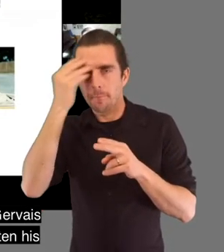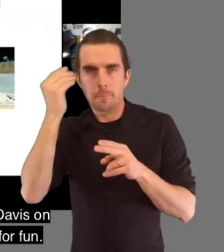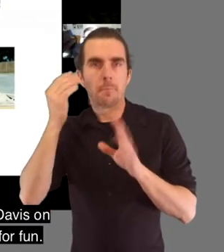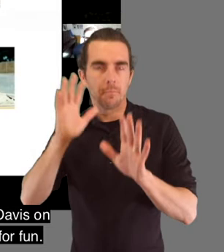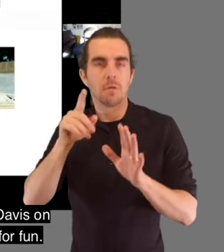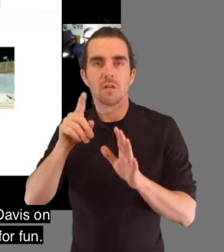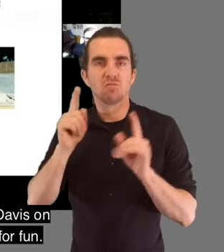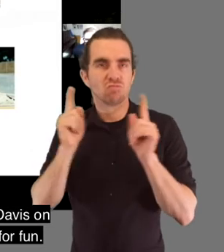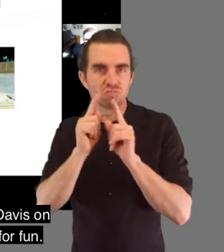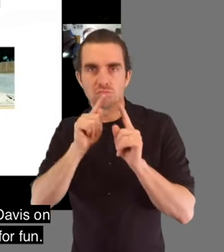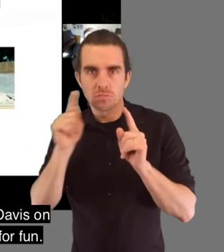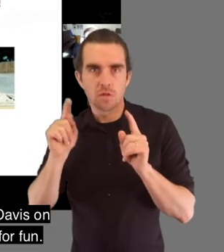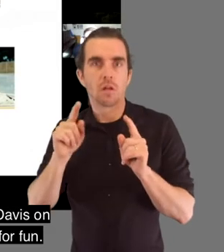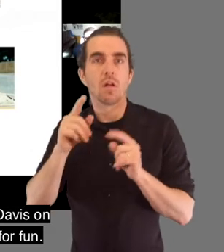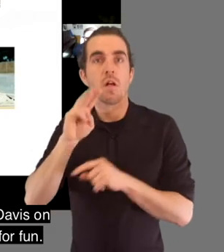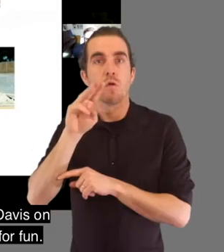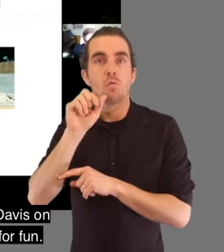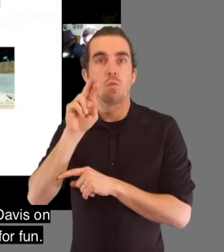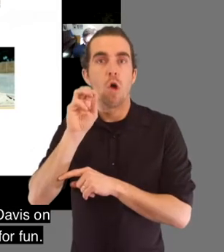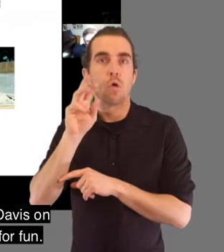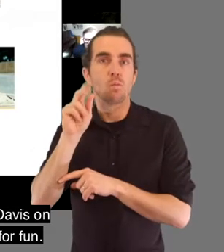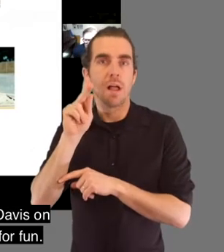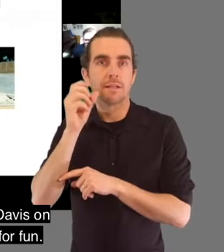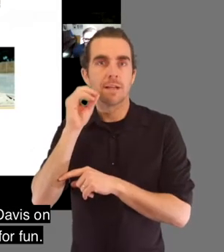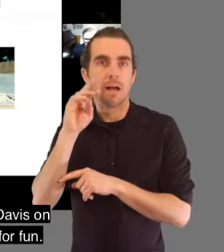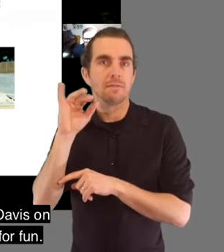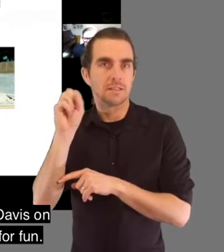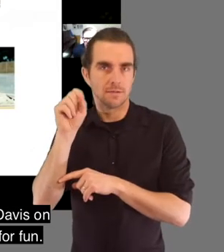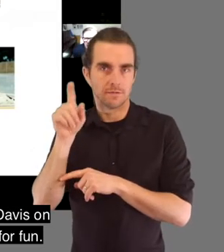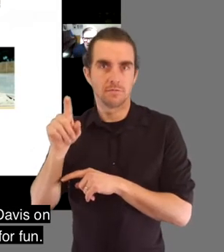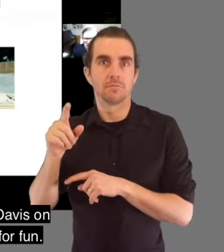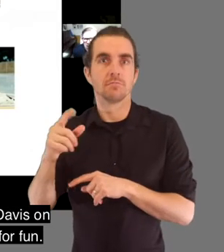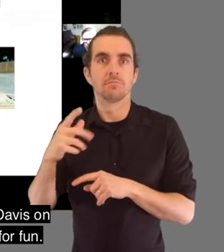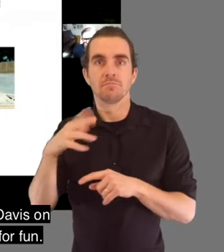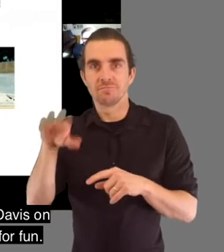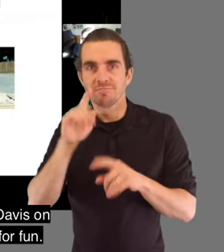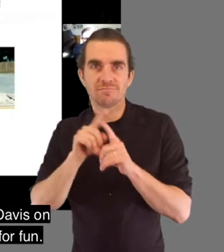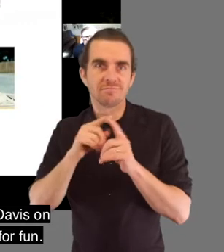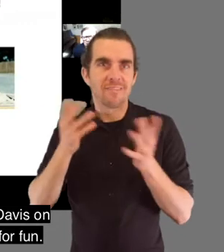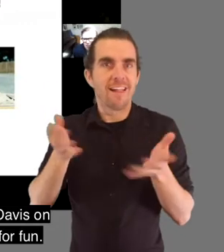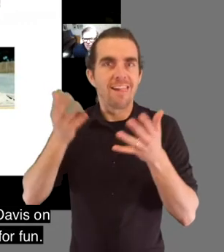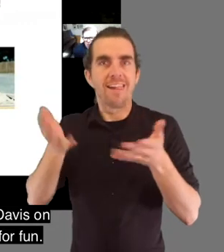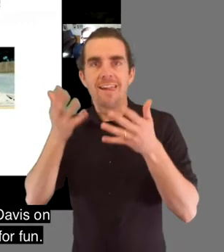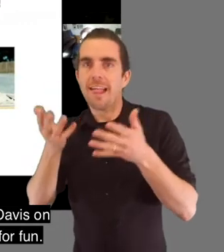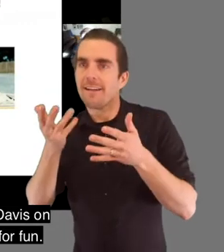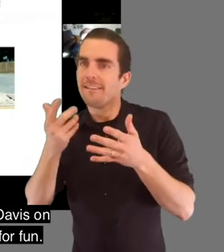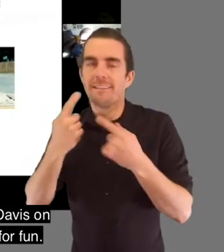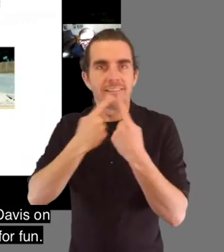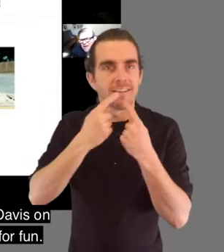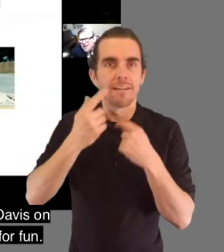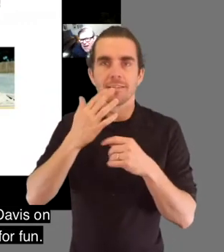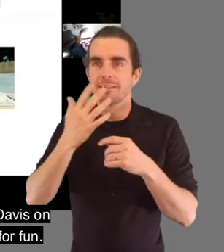Ansel on his, not Mansell, Warwick, forgotten his name, but anyway, Warwick Davis on his